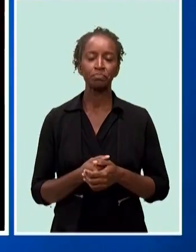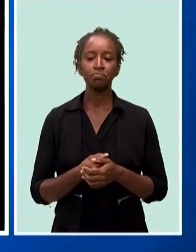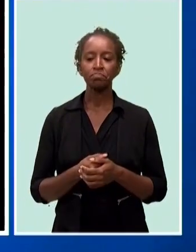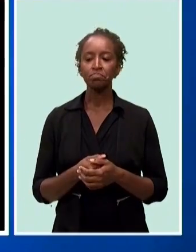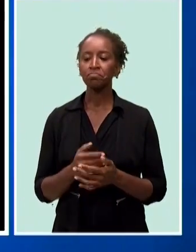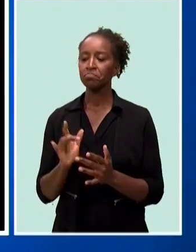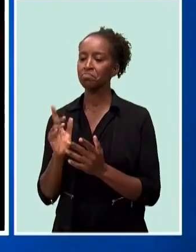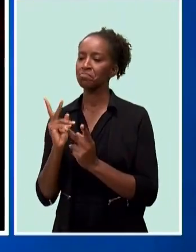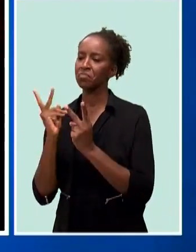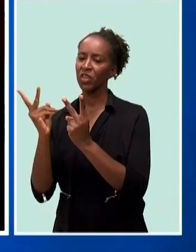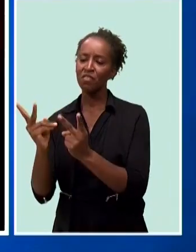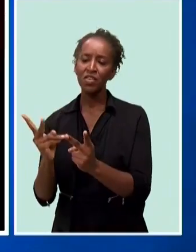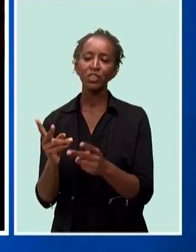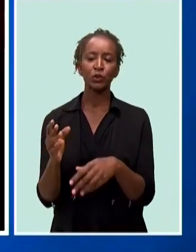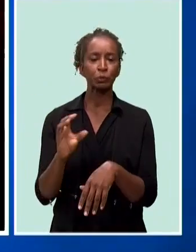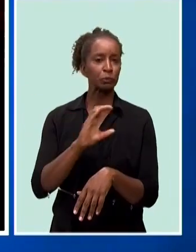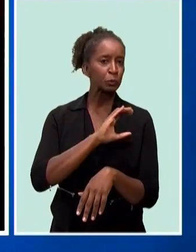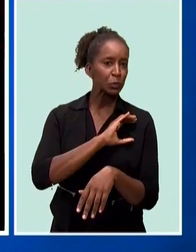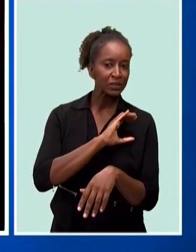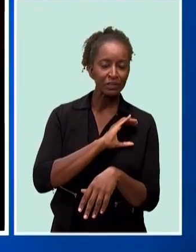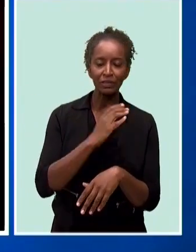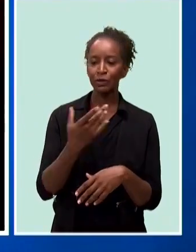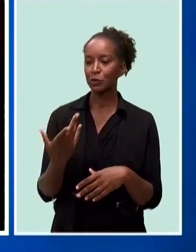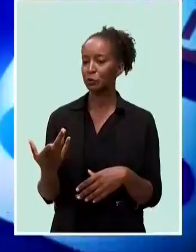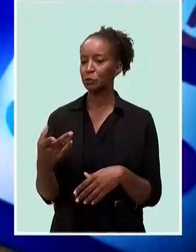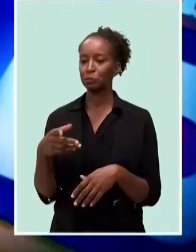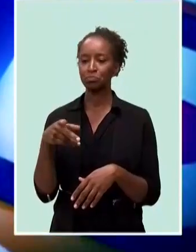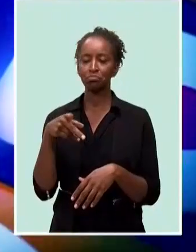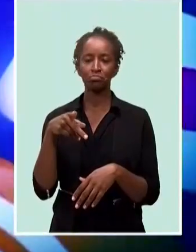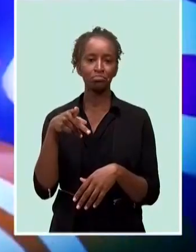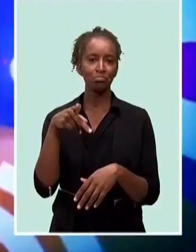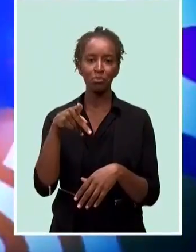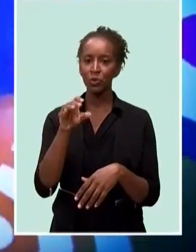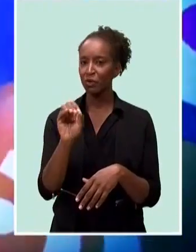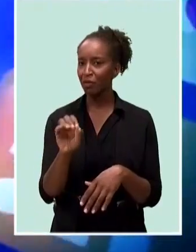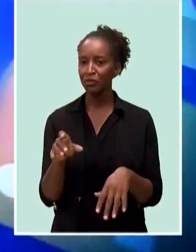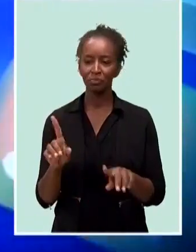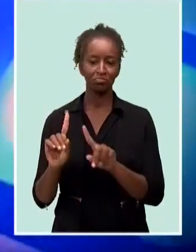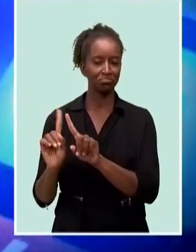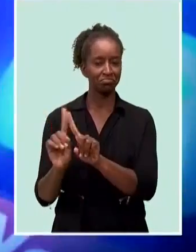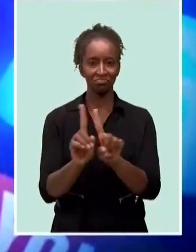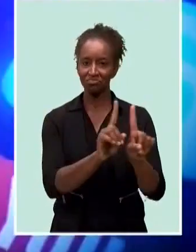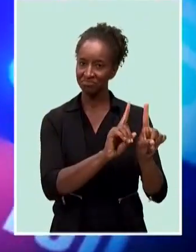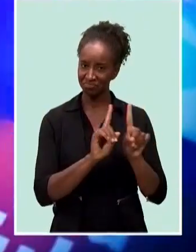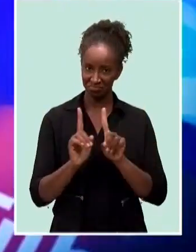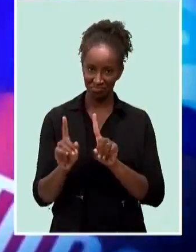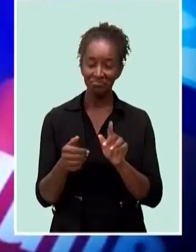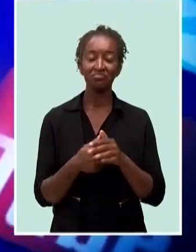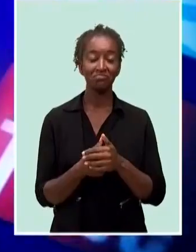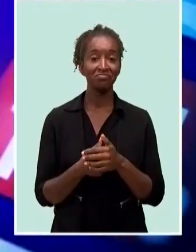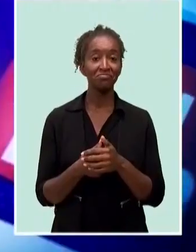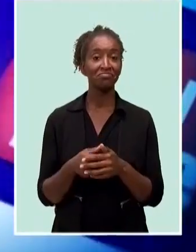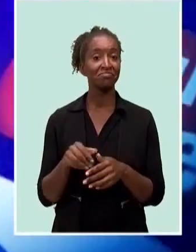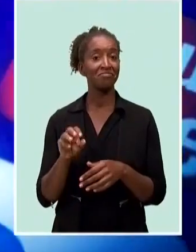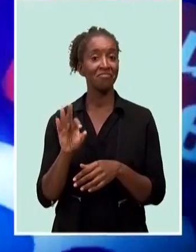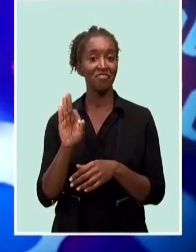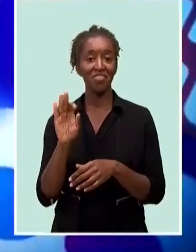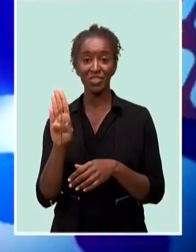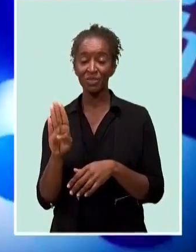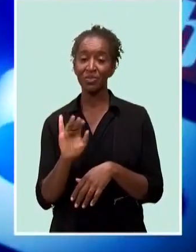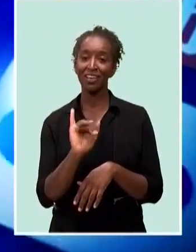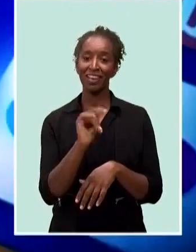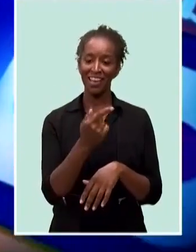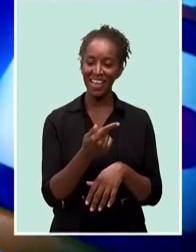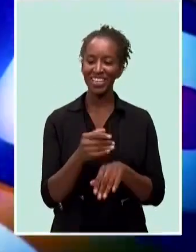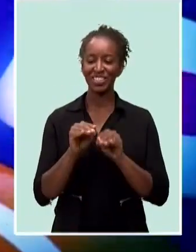Station, and some other areas in the community. And already they are attracting attention on social media for those